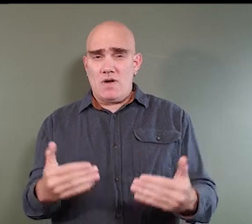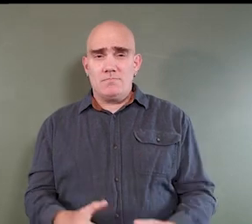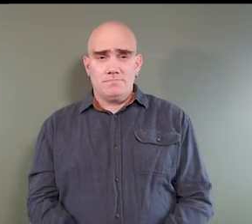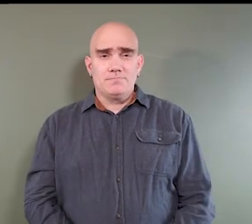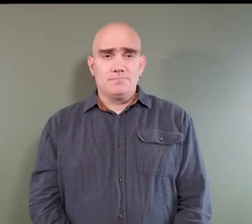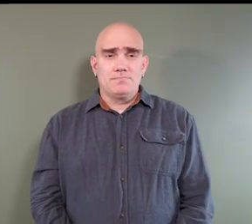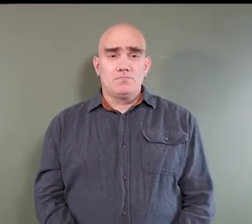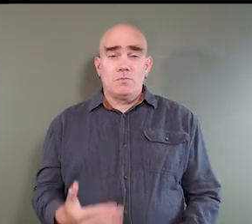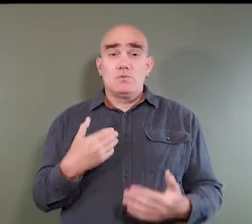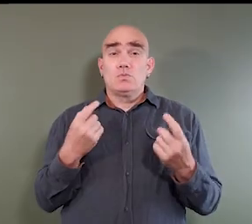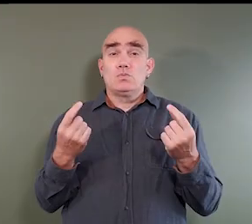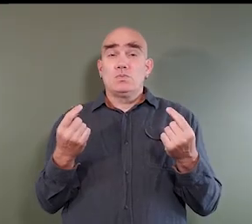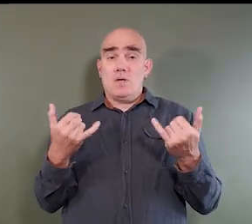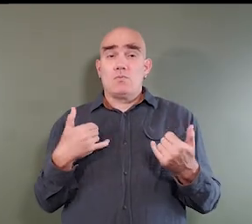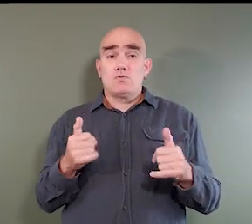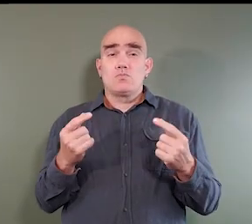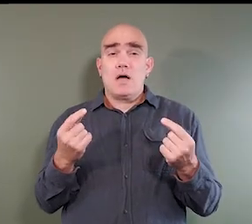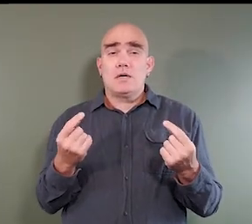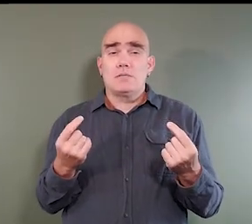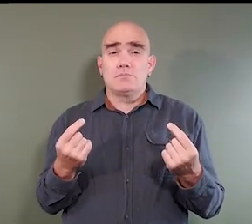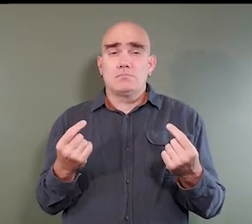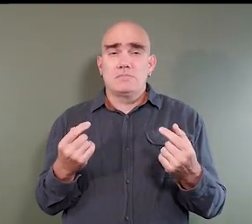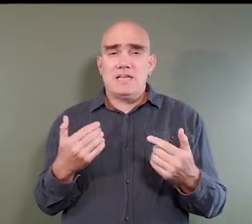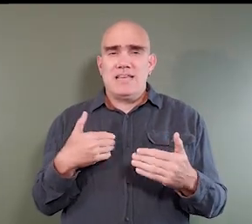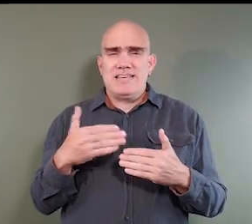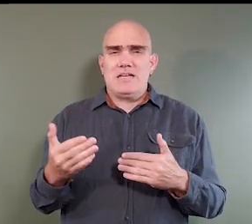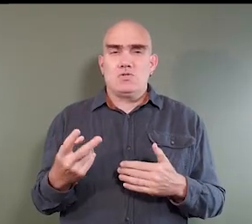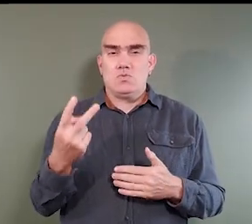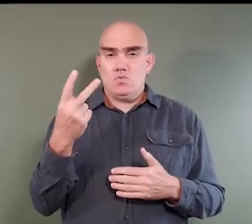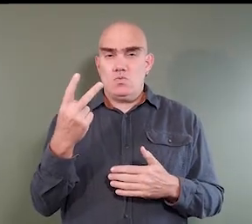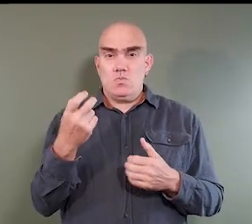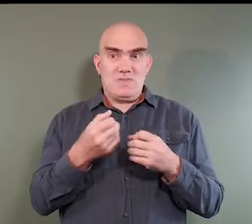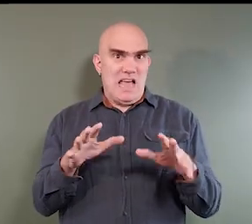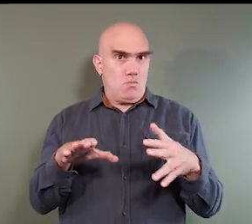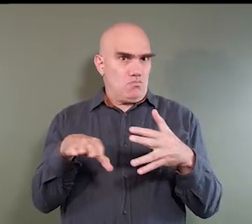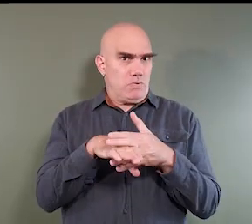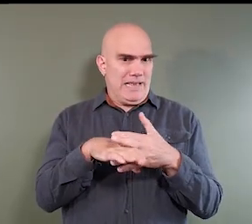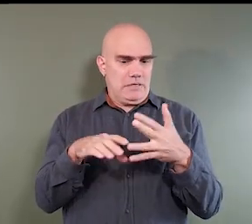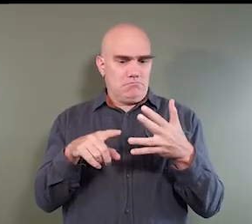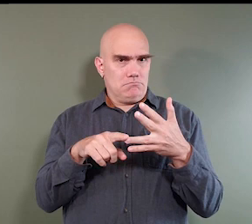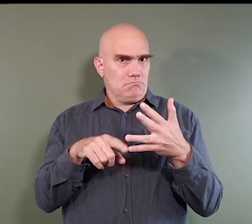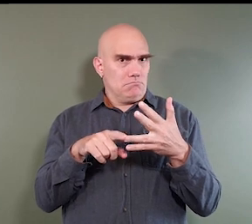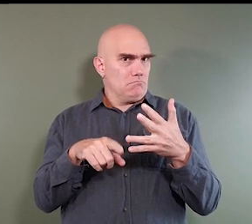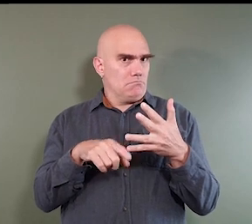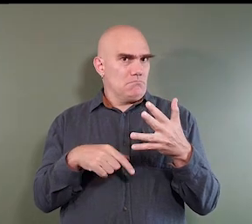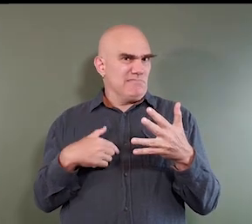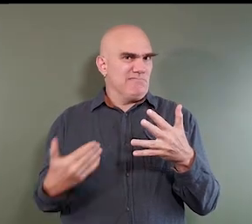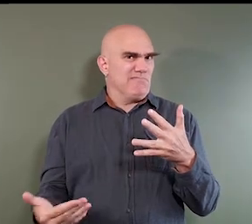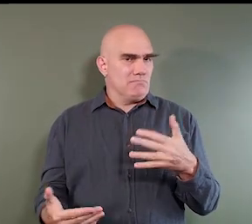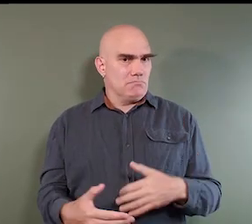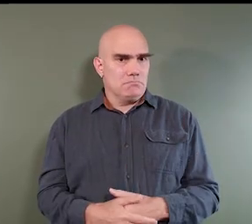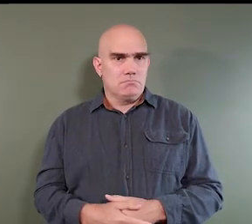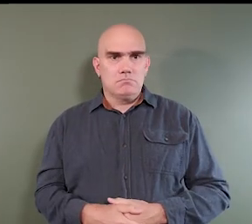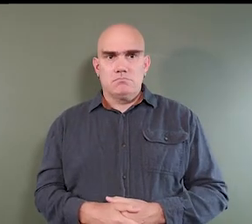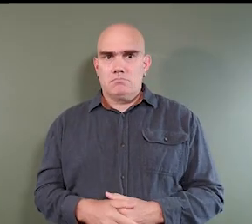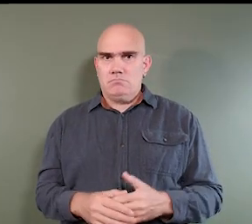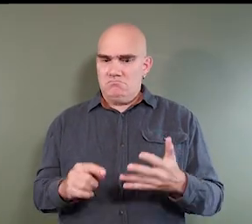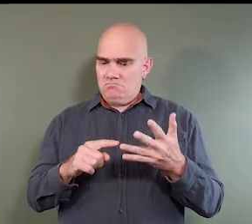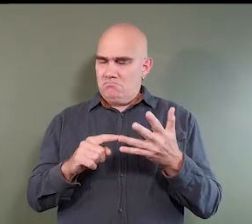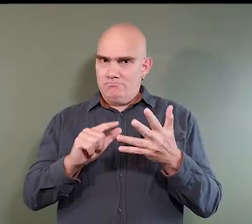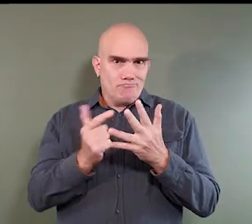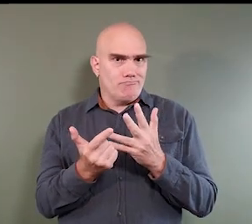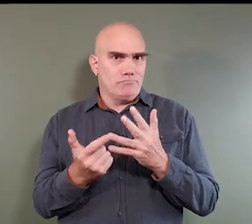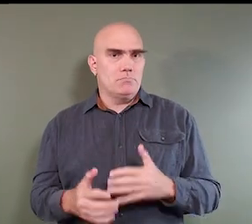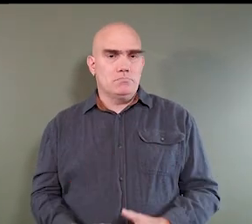move on. What we're going to do is we're going to try to get through our next 2 without taking a break in between.